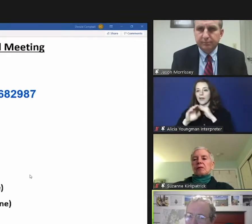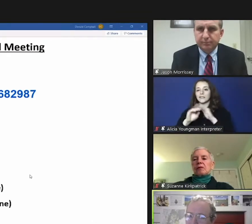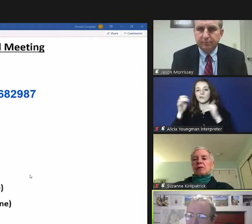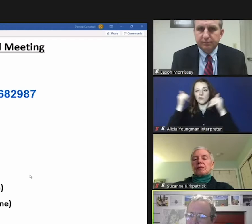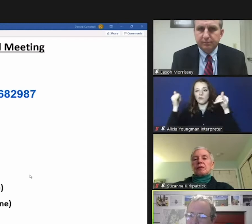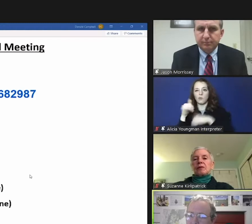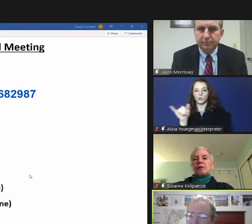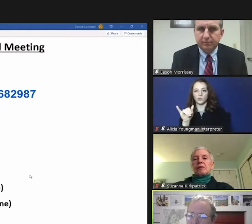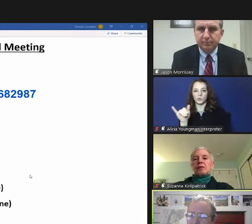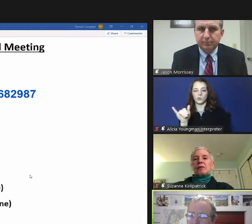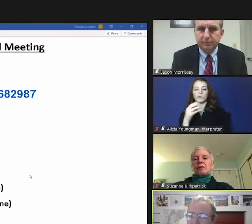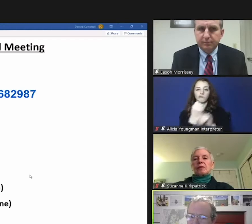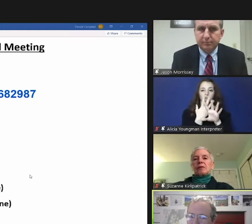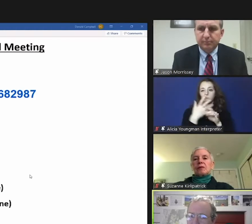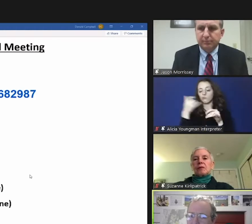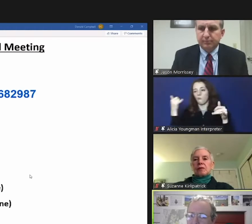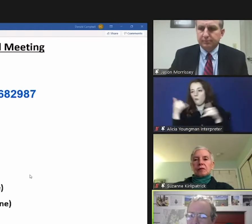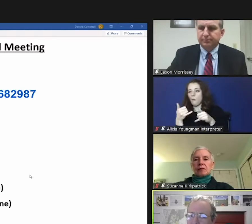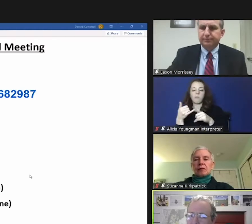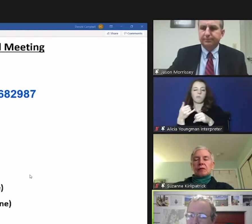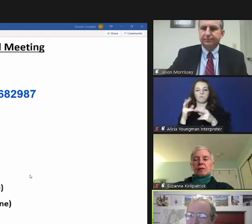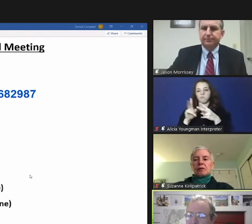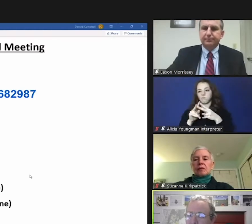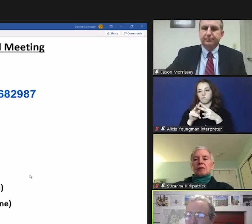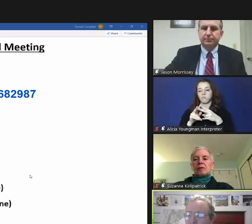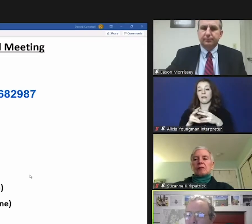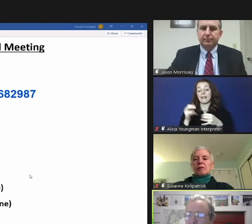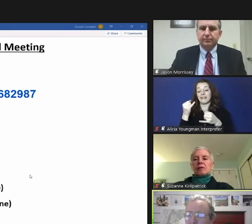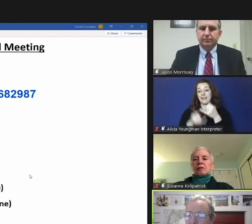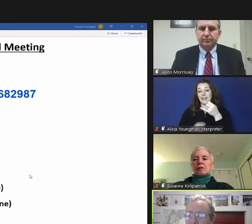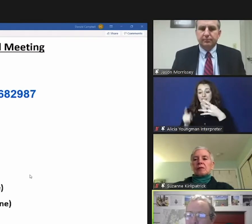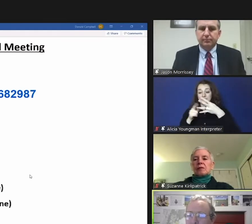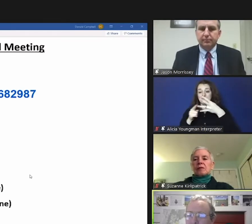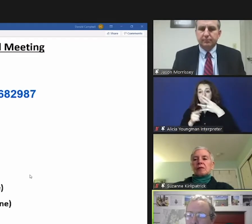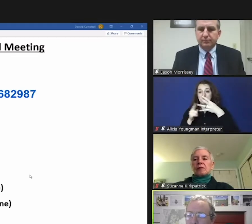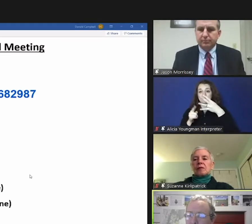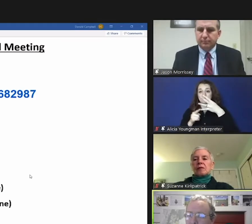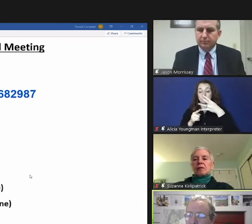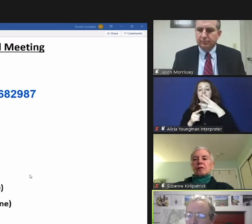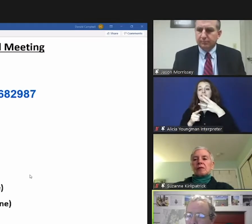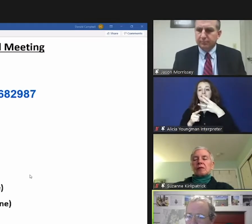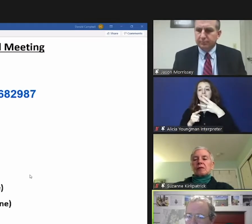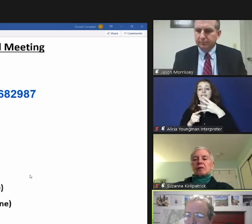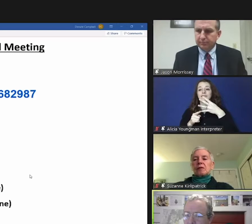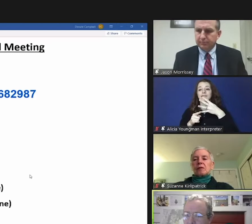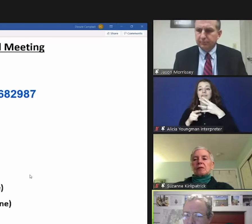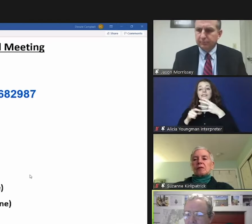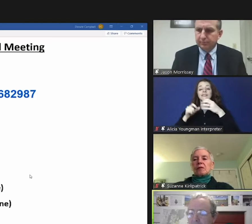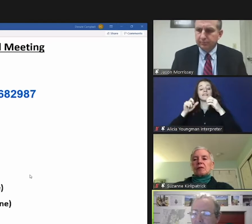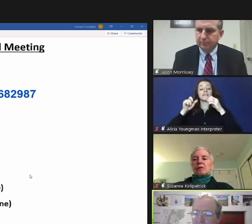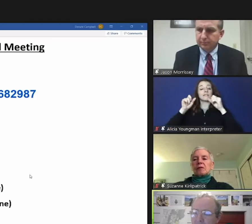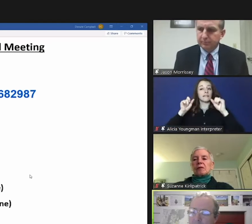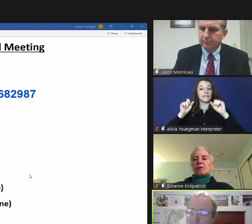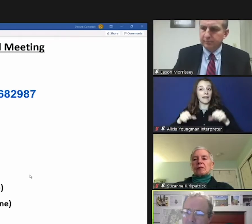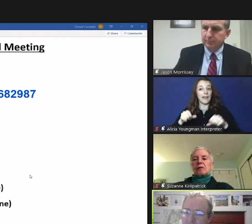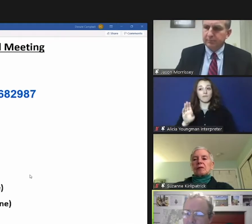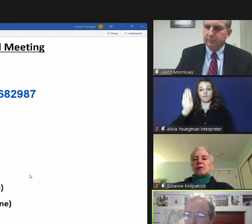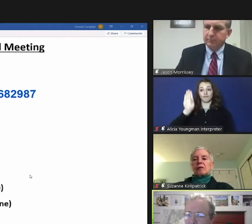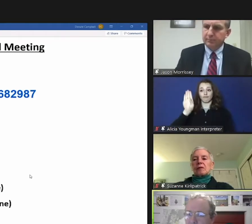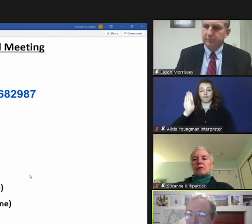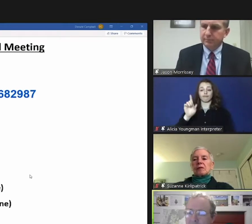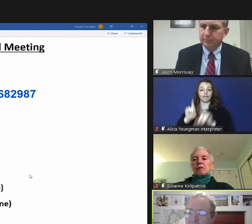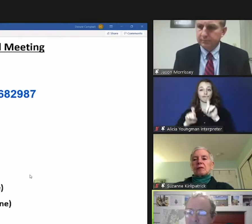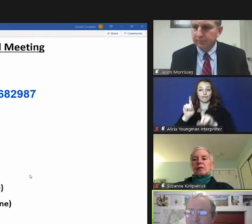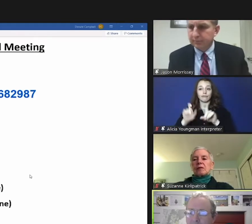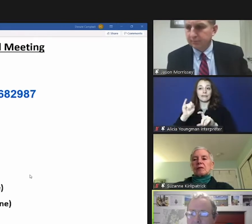phone. So those are the last two methods, methods 3 and 4. You will be able to raise your hand and ask questions